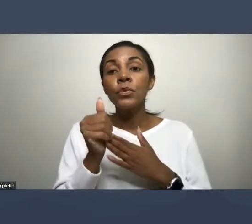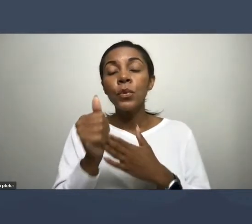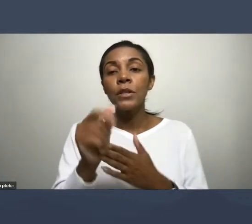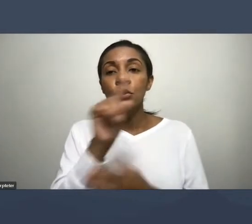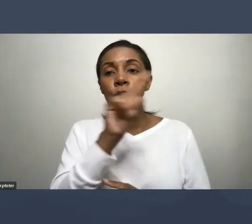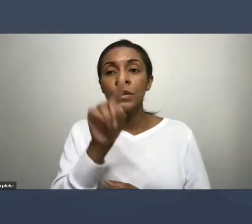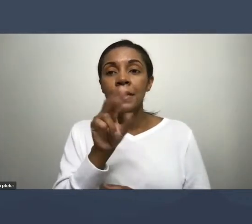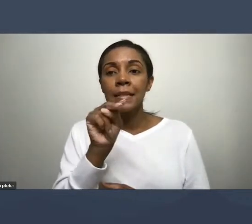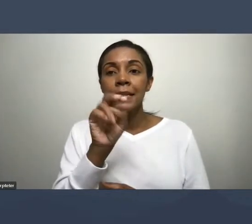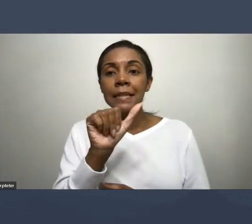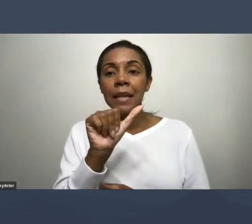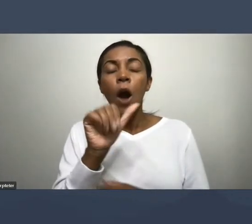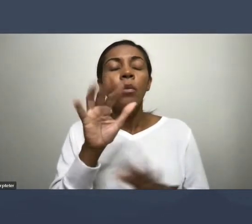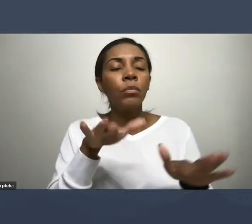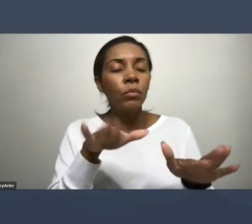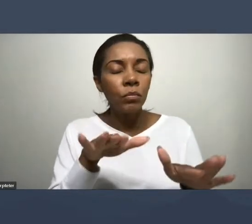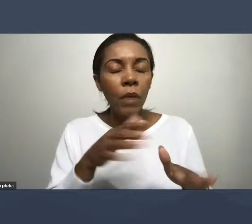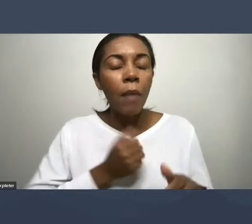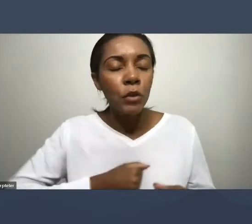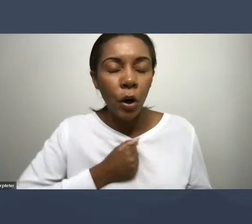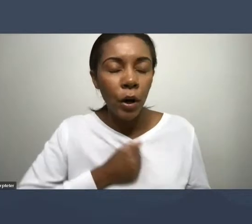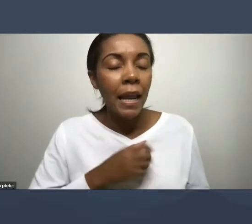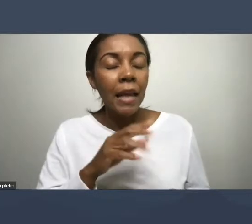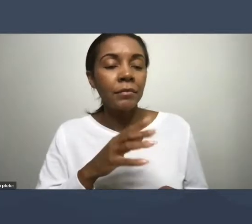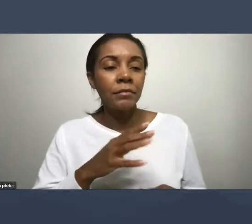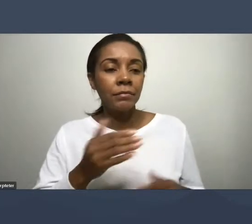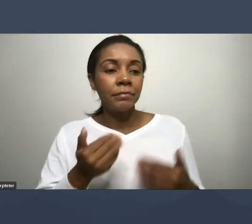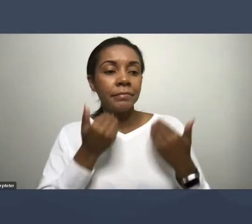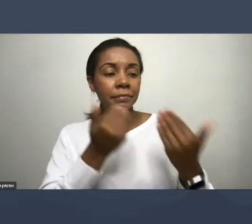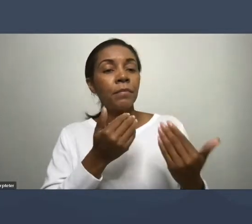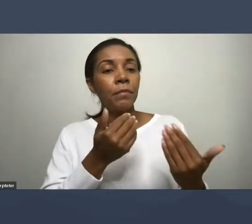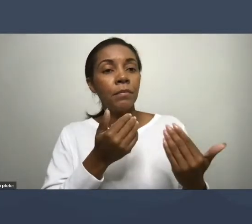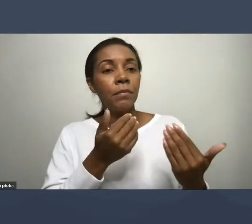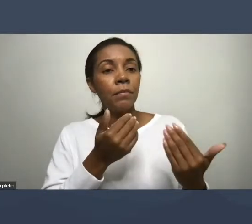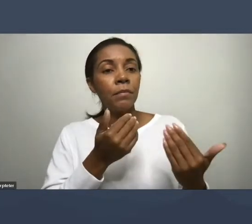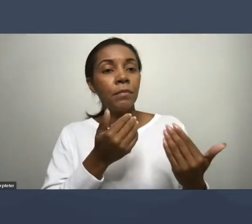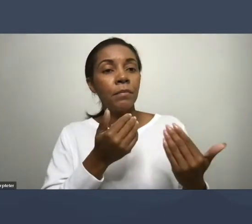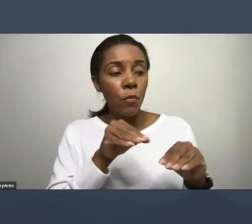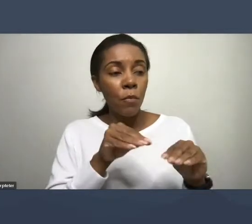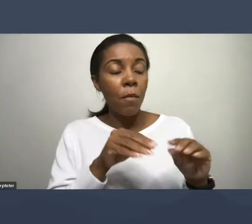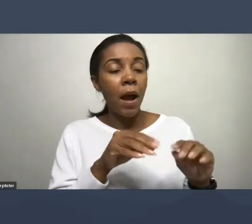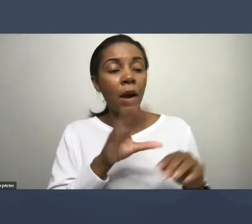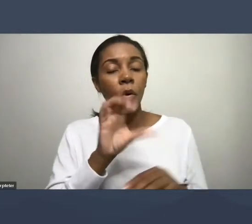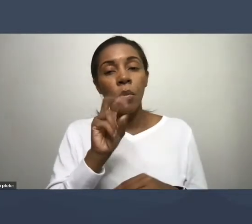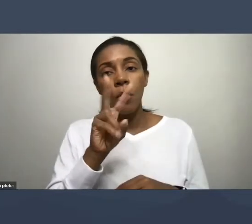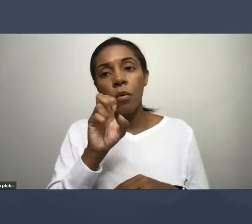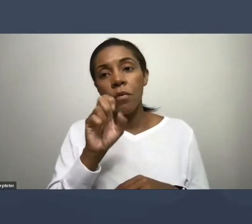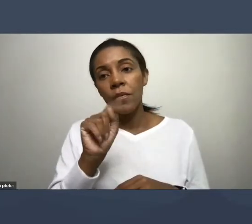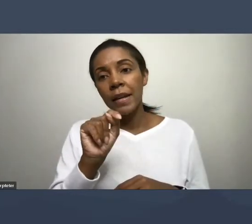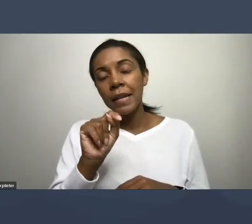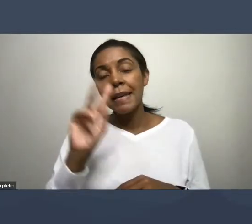welcome. Oh, can I get a motion in a second, please? Moved by Colvett, seconded by Carlisle.